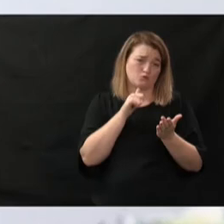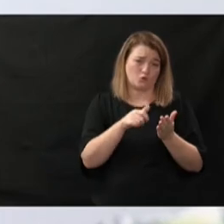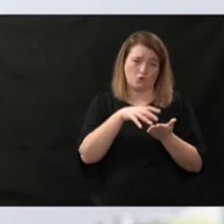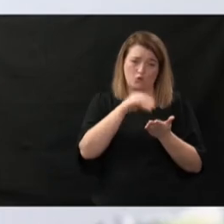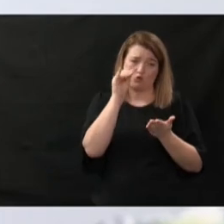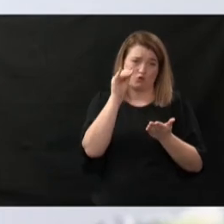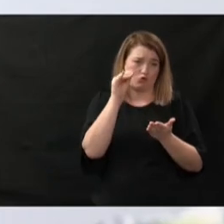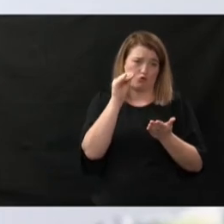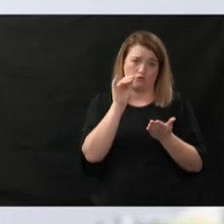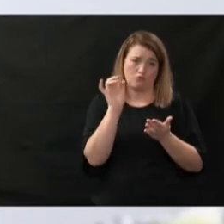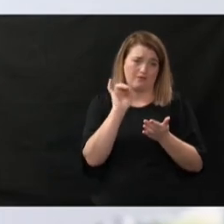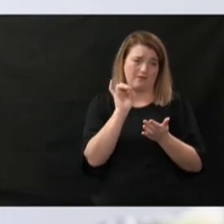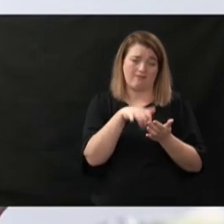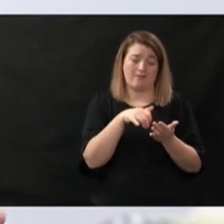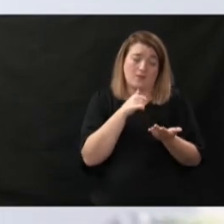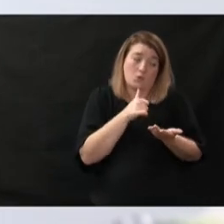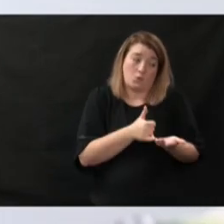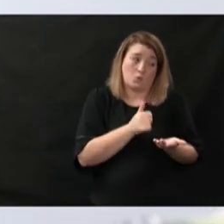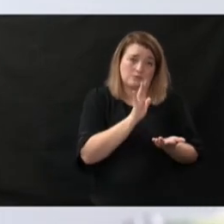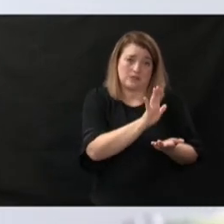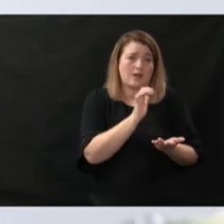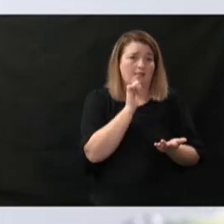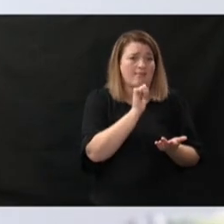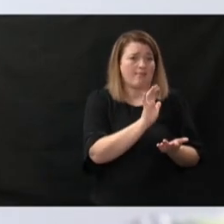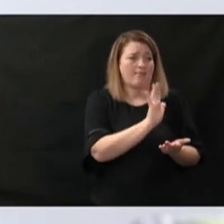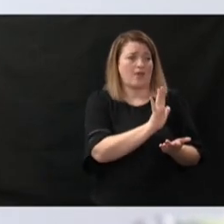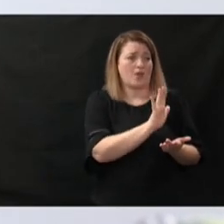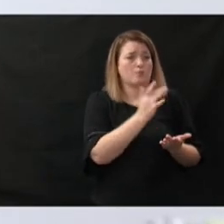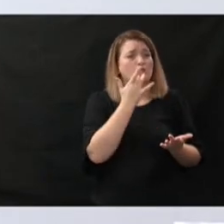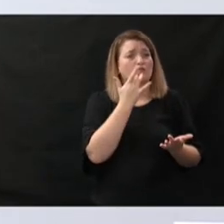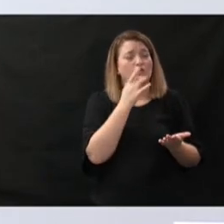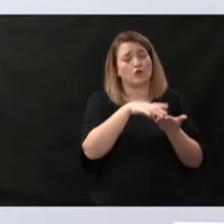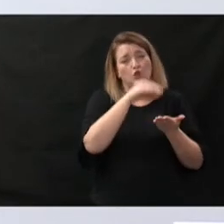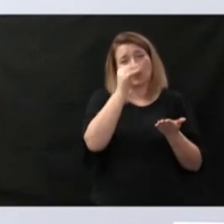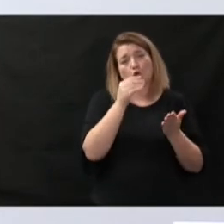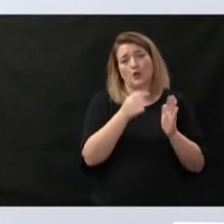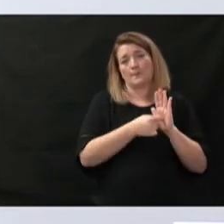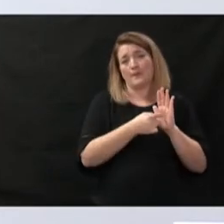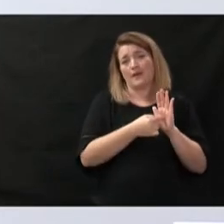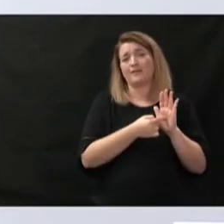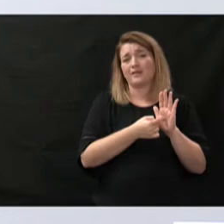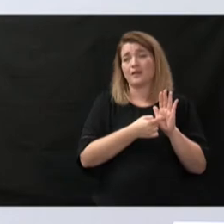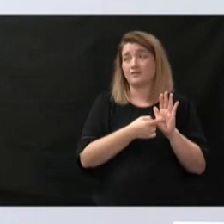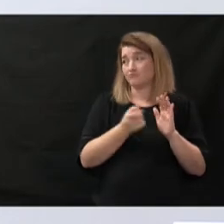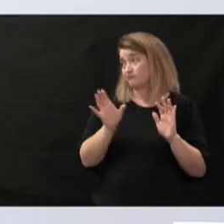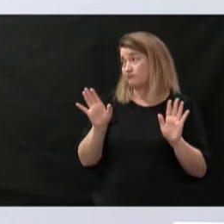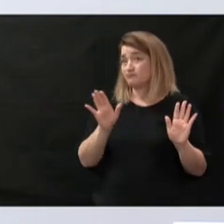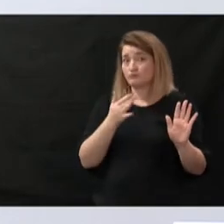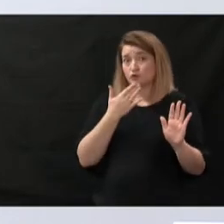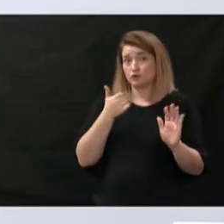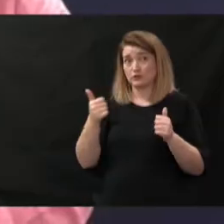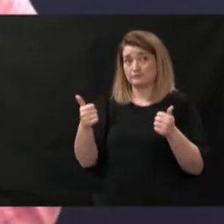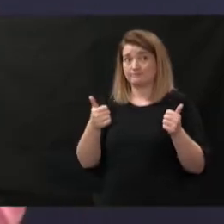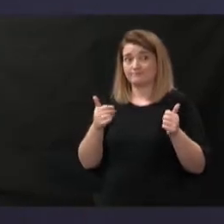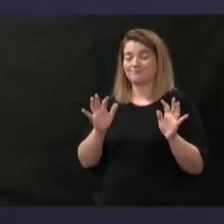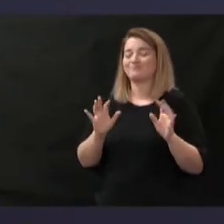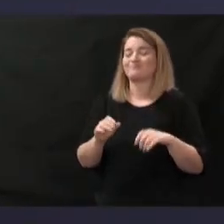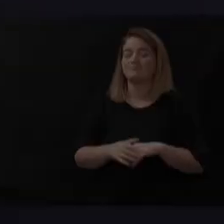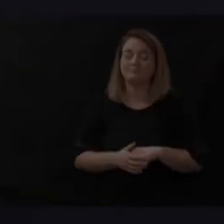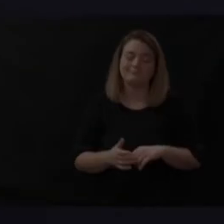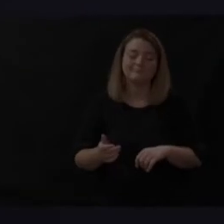you or for your students just if it helps. That's all. Okay? Are you good on that? All right.